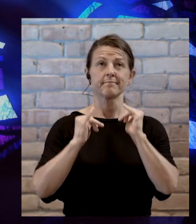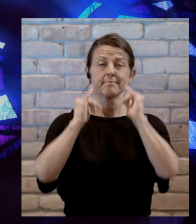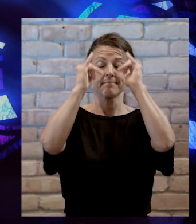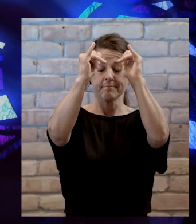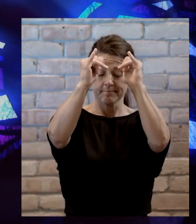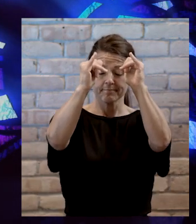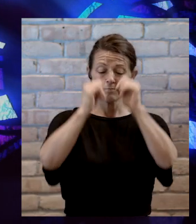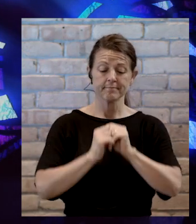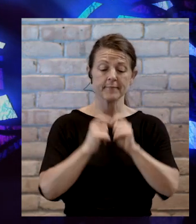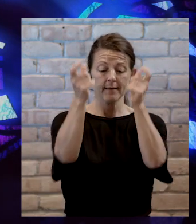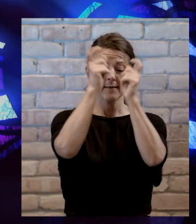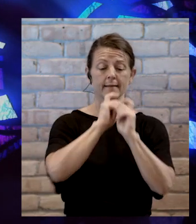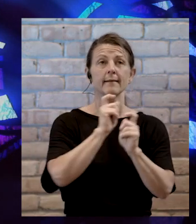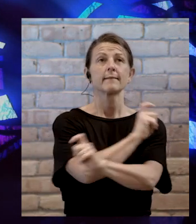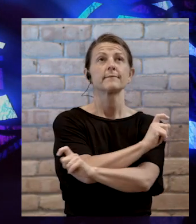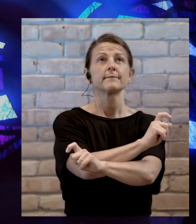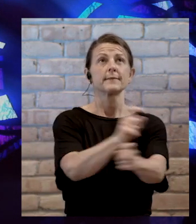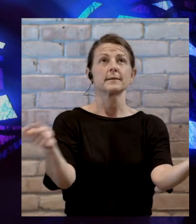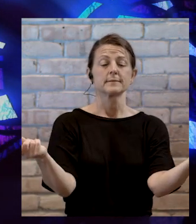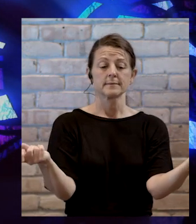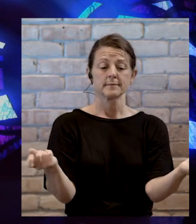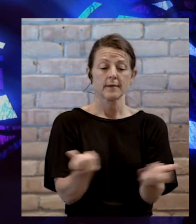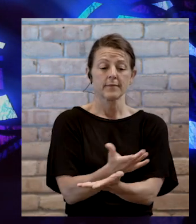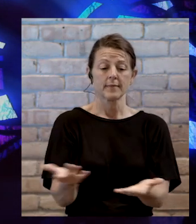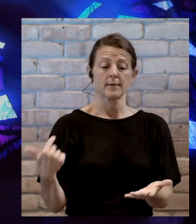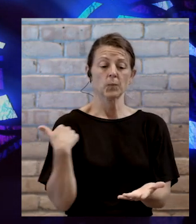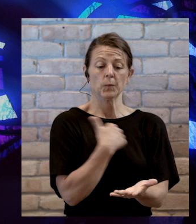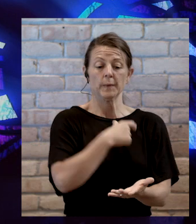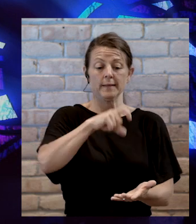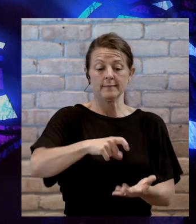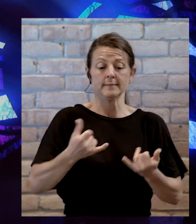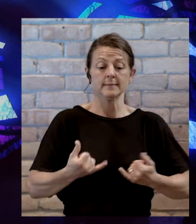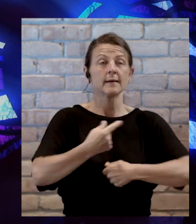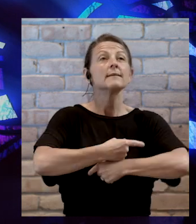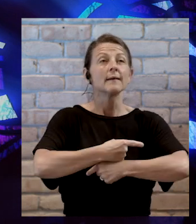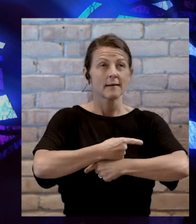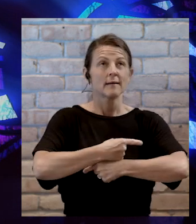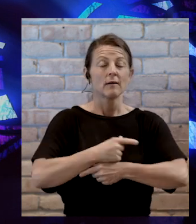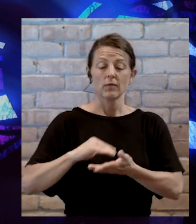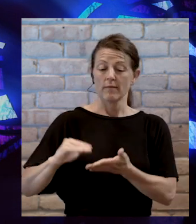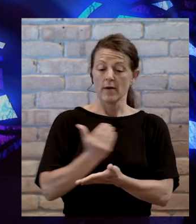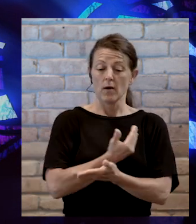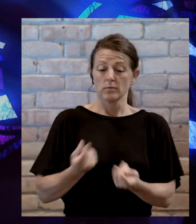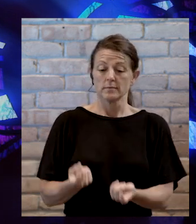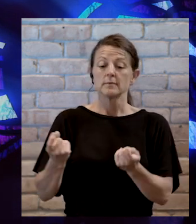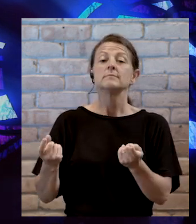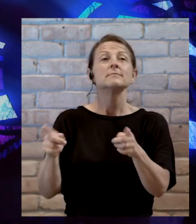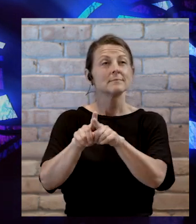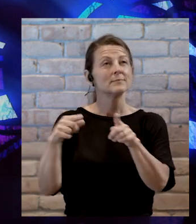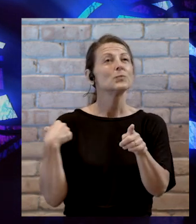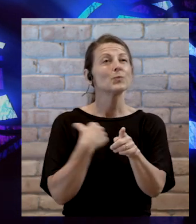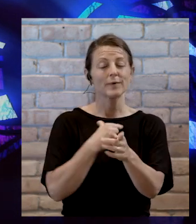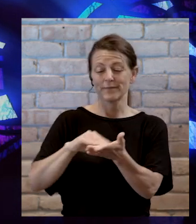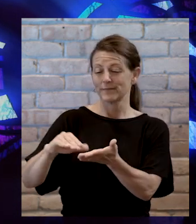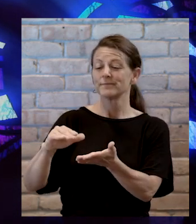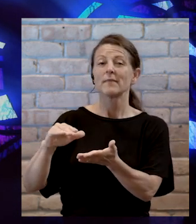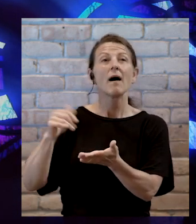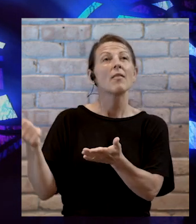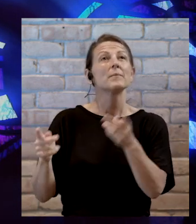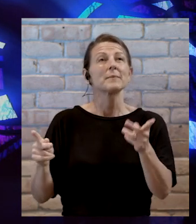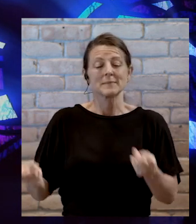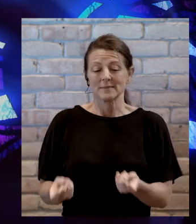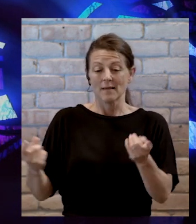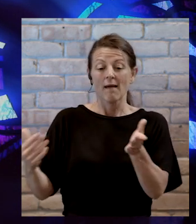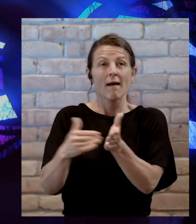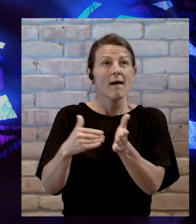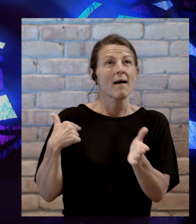heaven. Give us this day our daily bread, and forgive us our trespasses, as we forgive those who trespass against